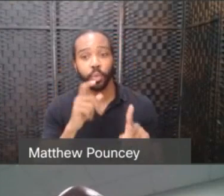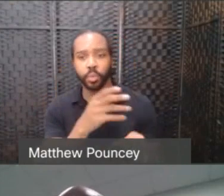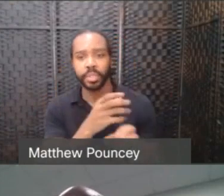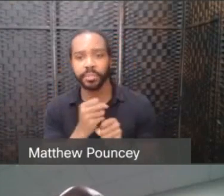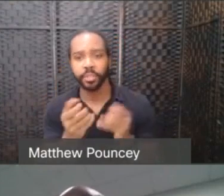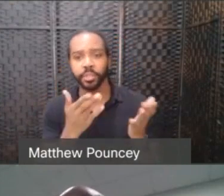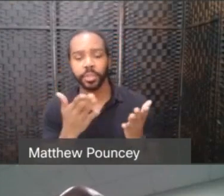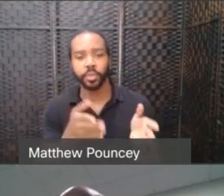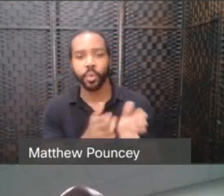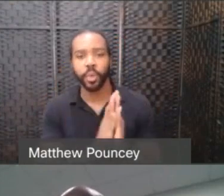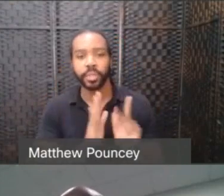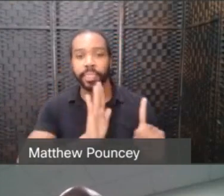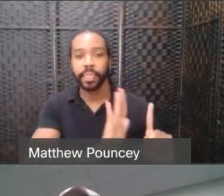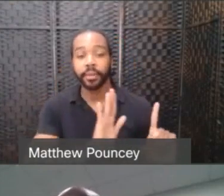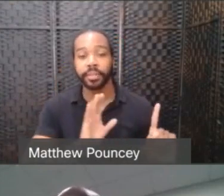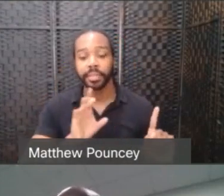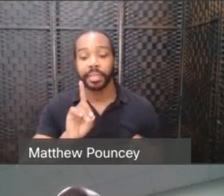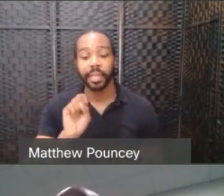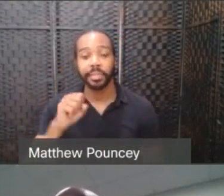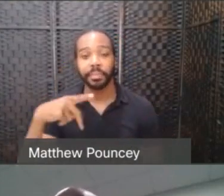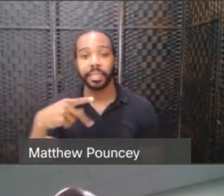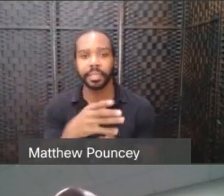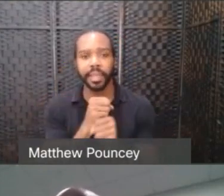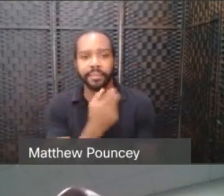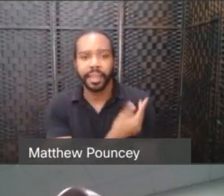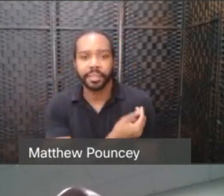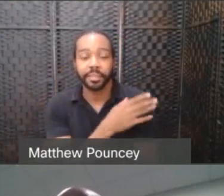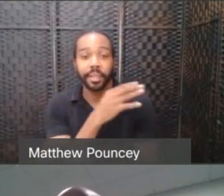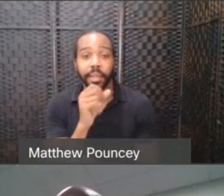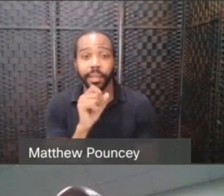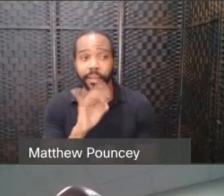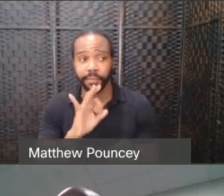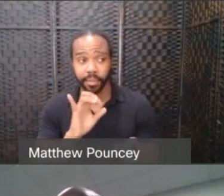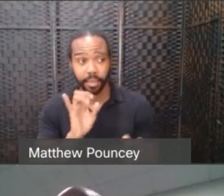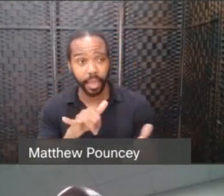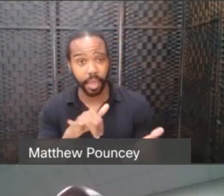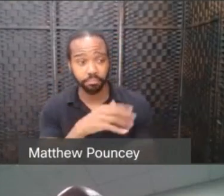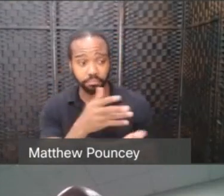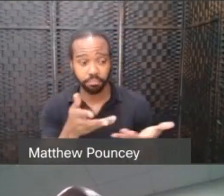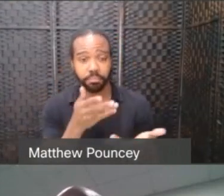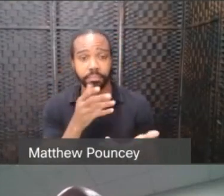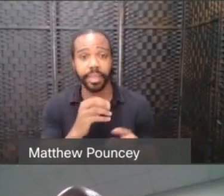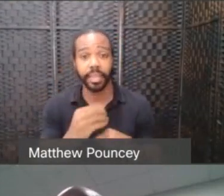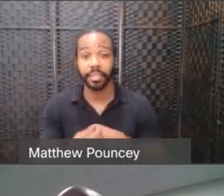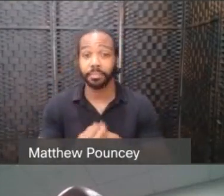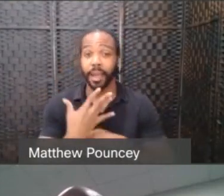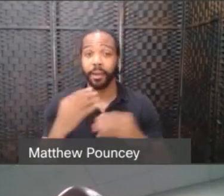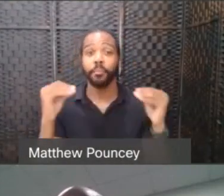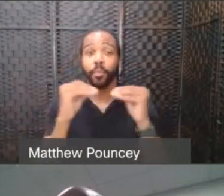their DSPs get vaccinated and whether that has inspired DSPs